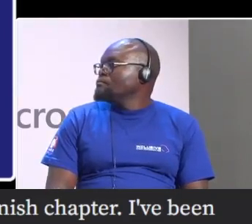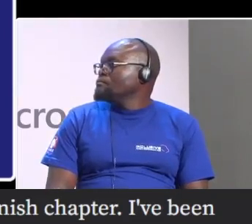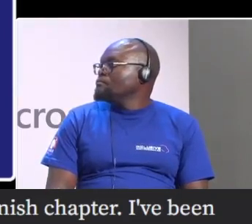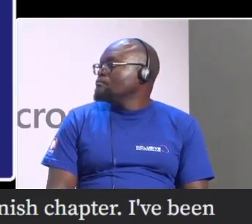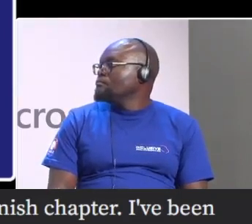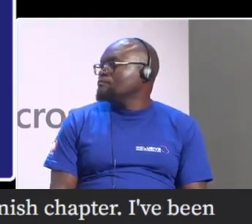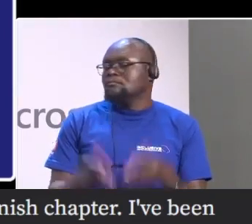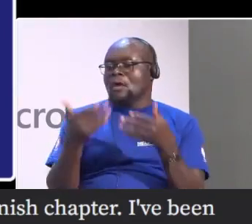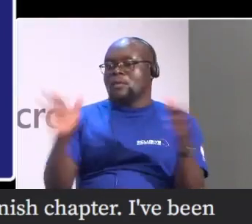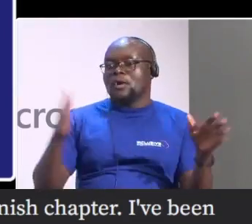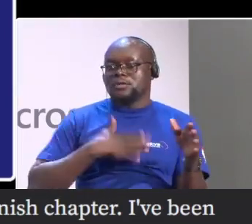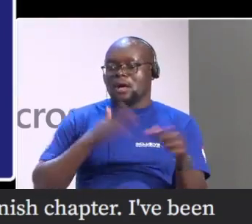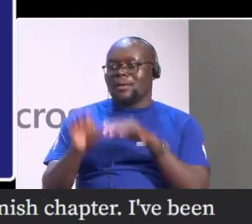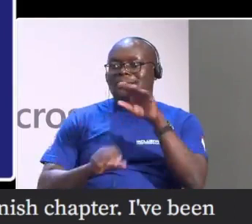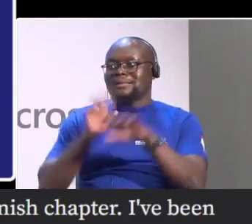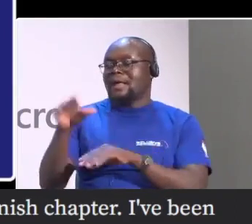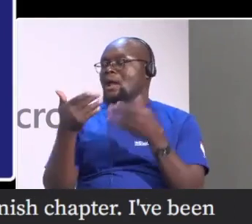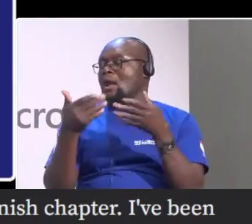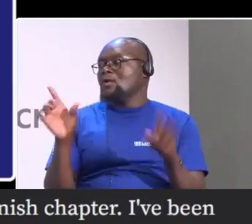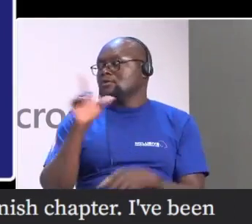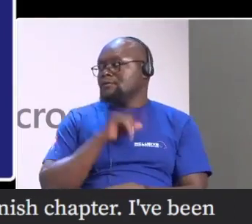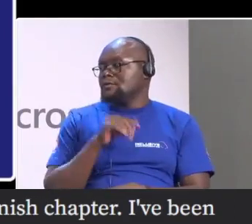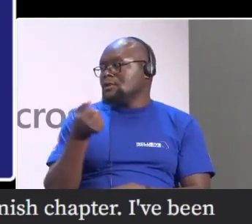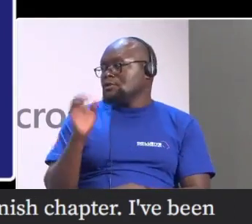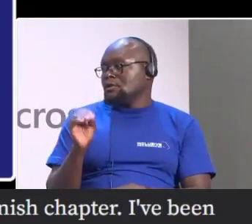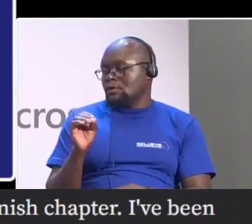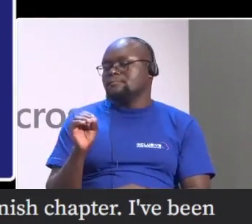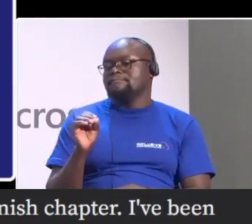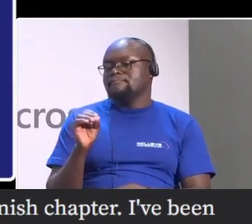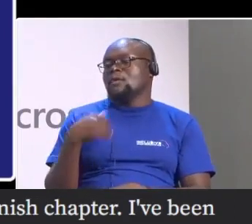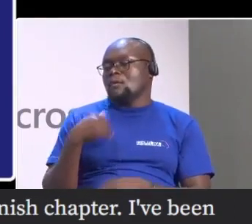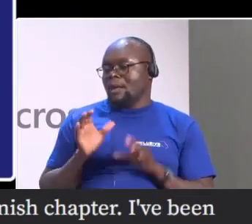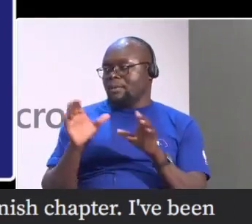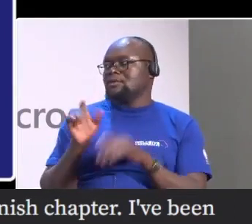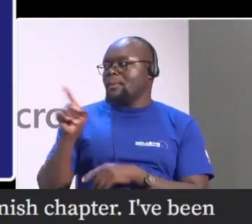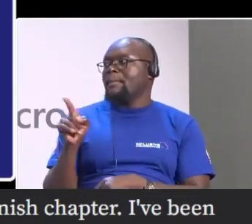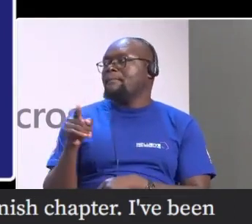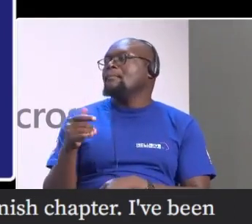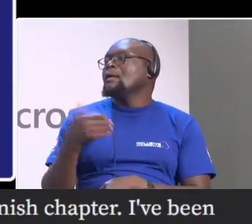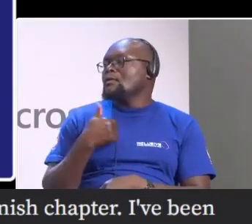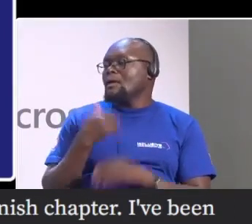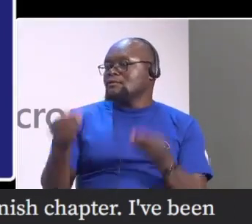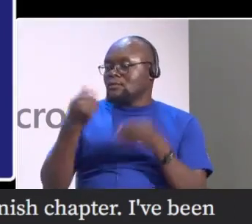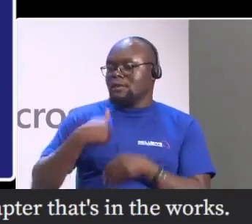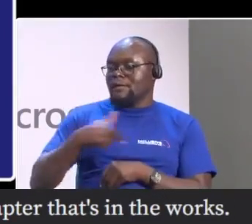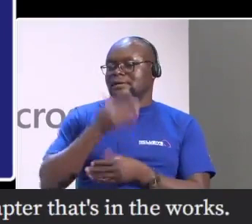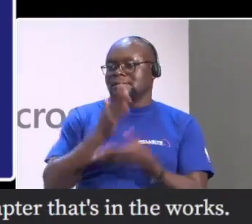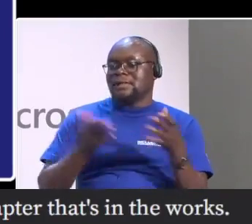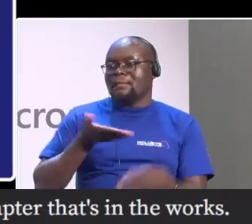We lost our Slido. Oh, that's a Slido. So we're putting pressure on y'all then, because now you have to give us some